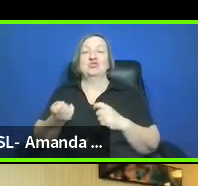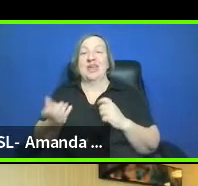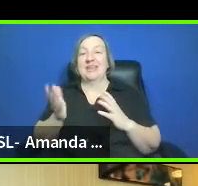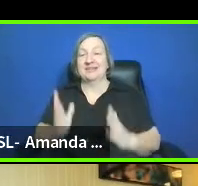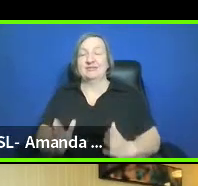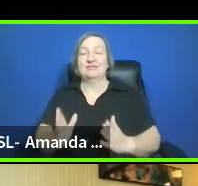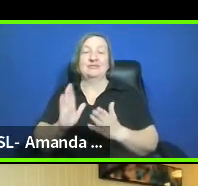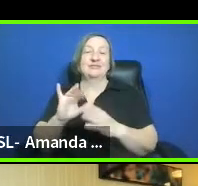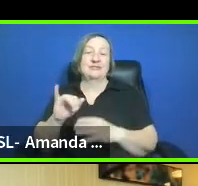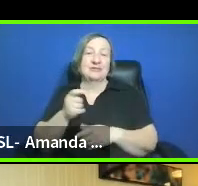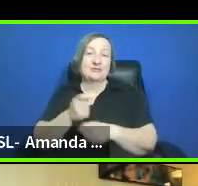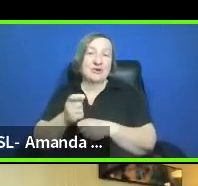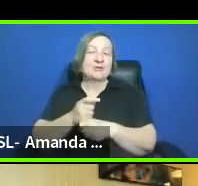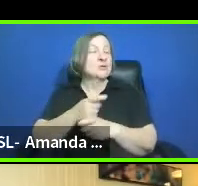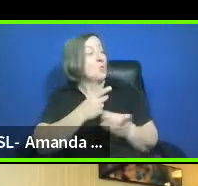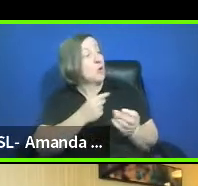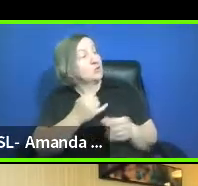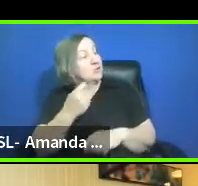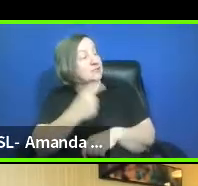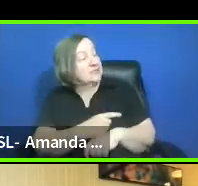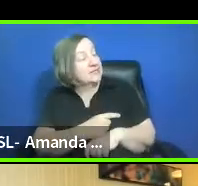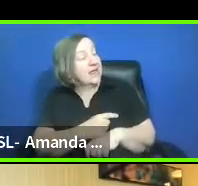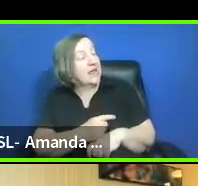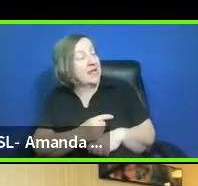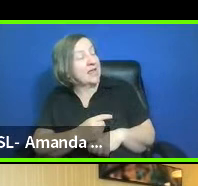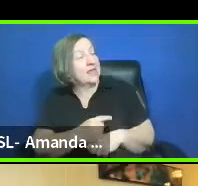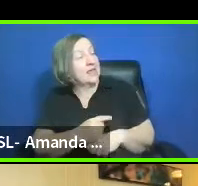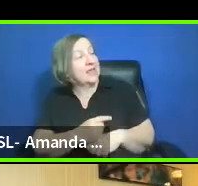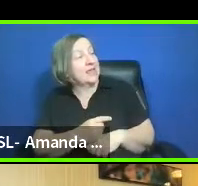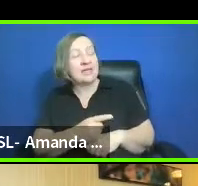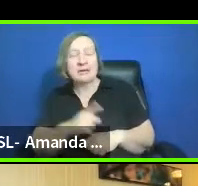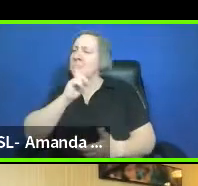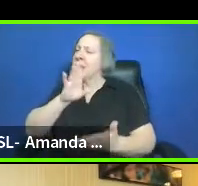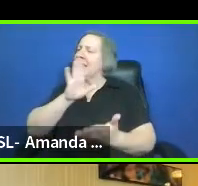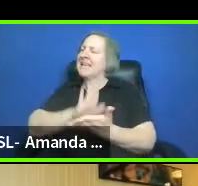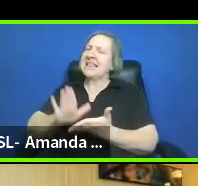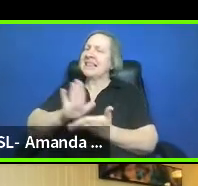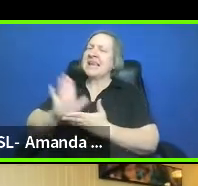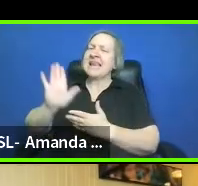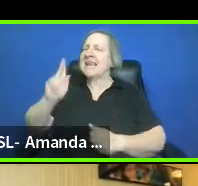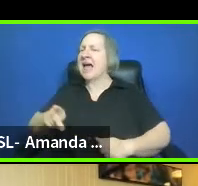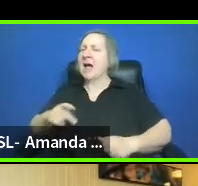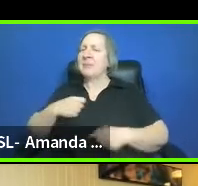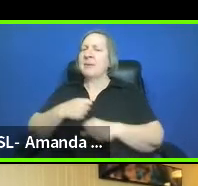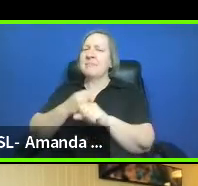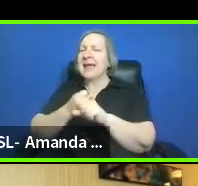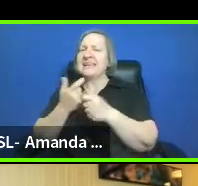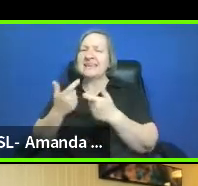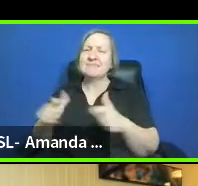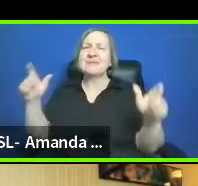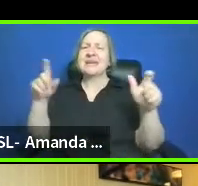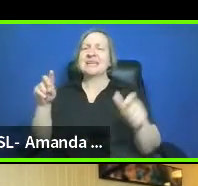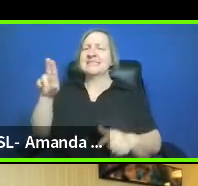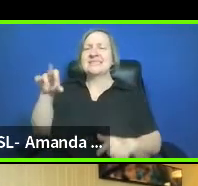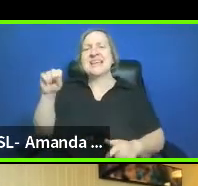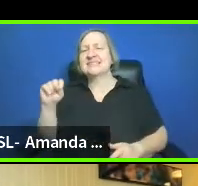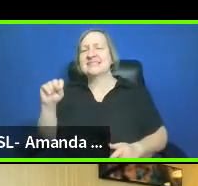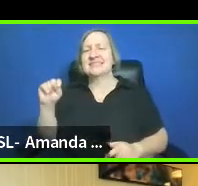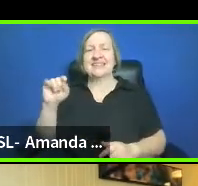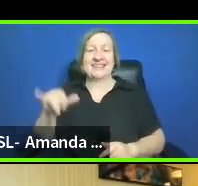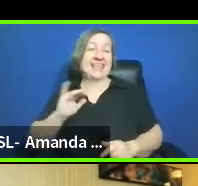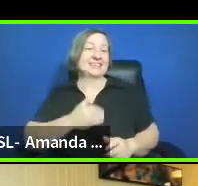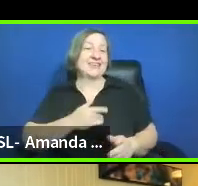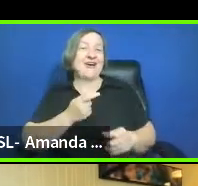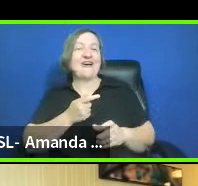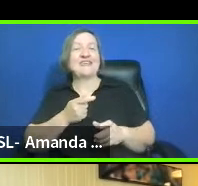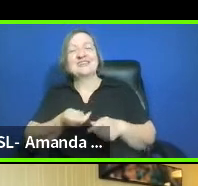had to say, what are you doing today? I said, you know, really cleaning up, making big dust. You know, those were our janitor